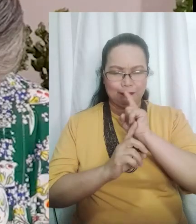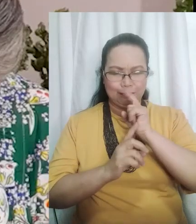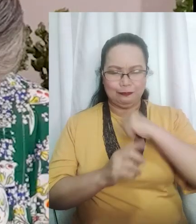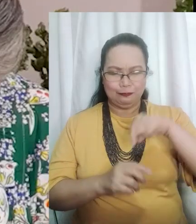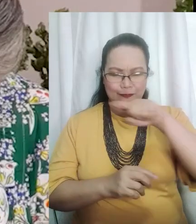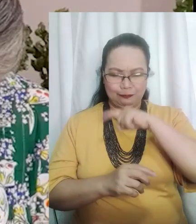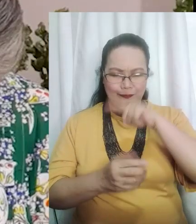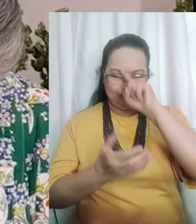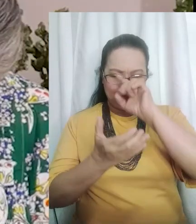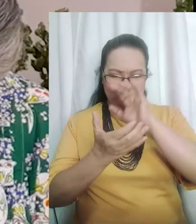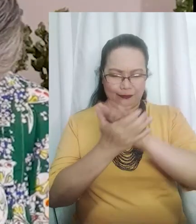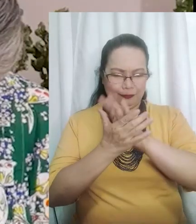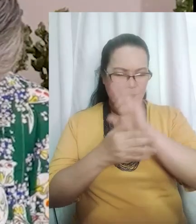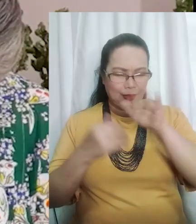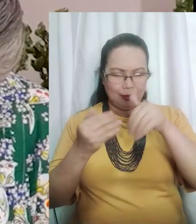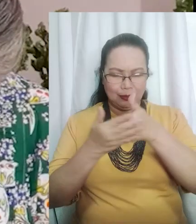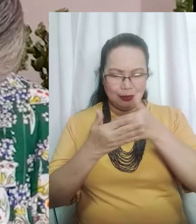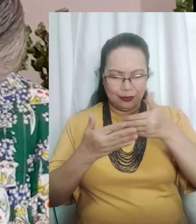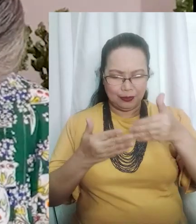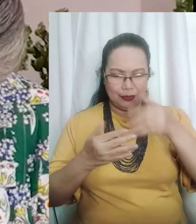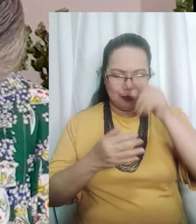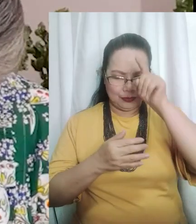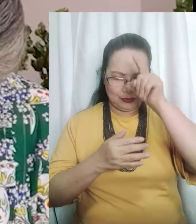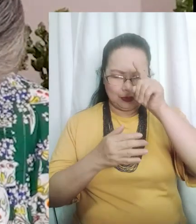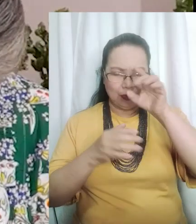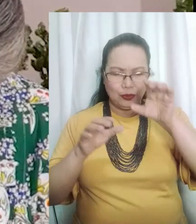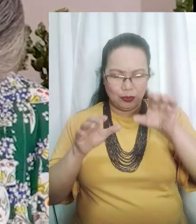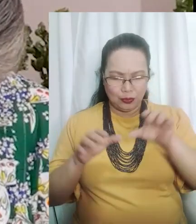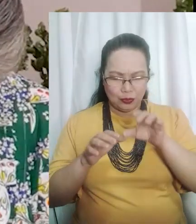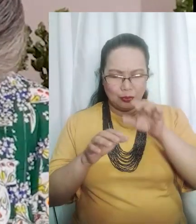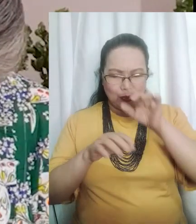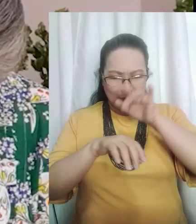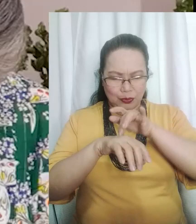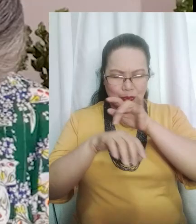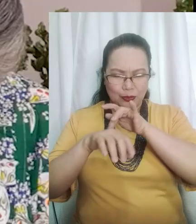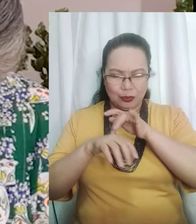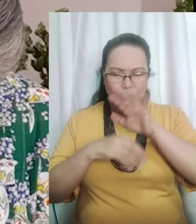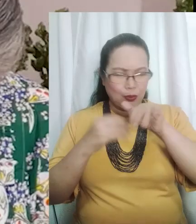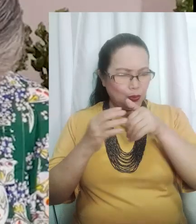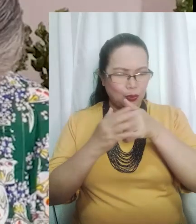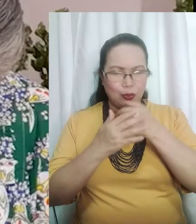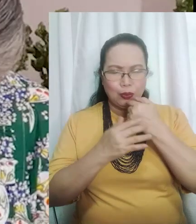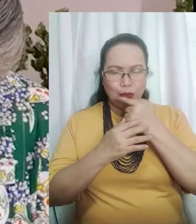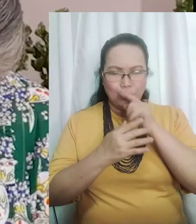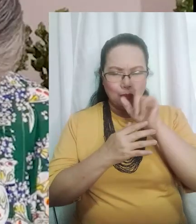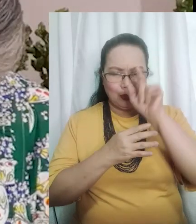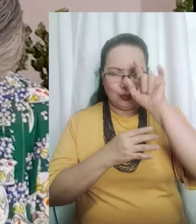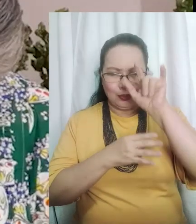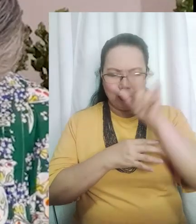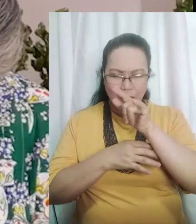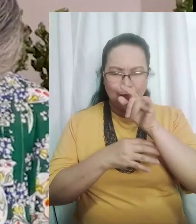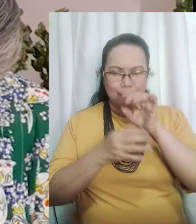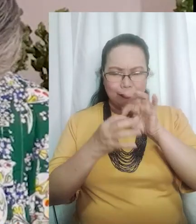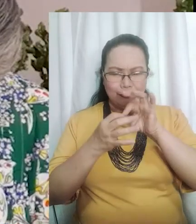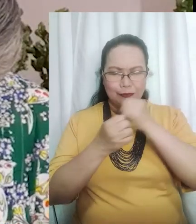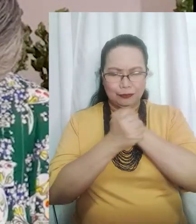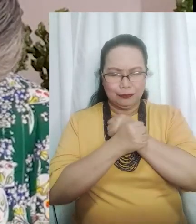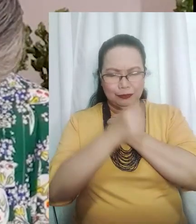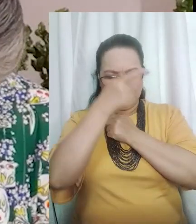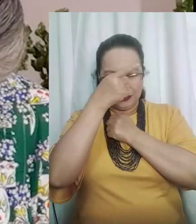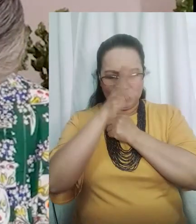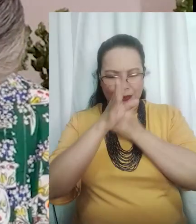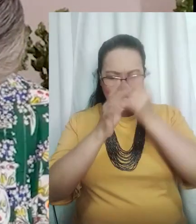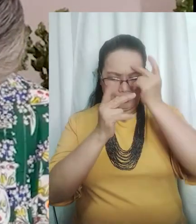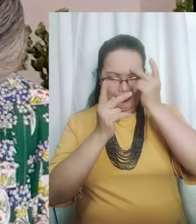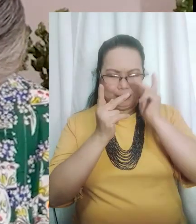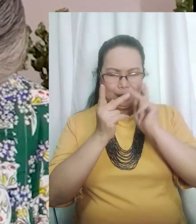believe that in all things, you work for the good of those who love you and are called to your purpose.